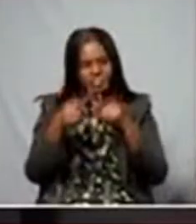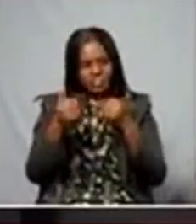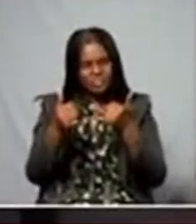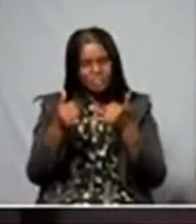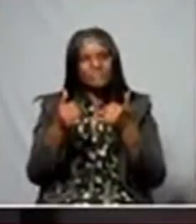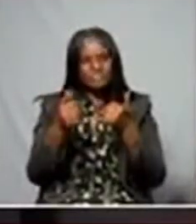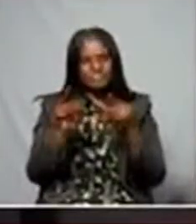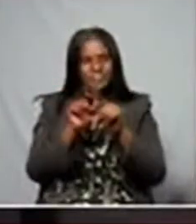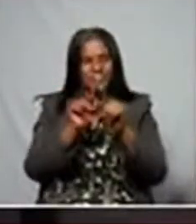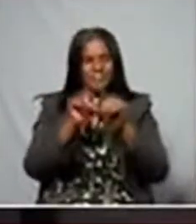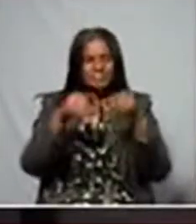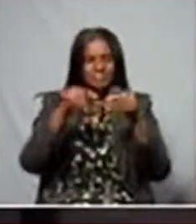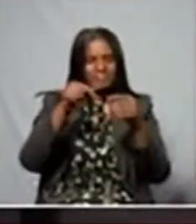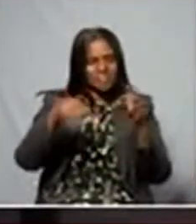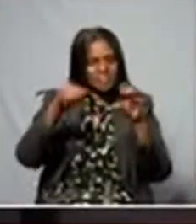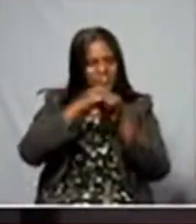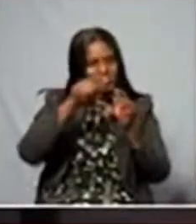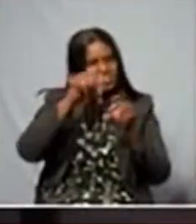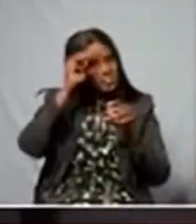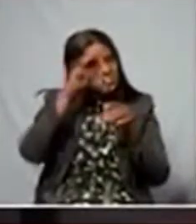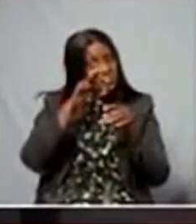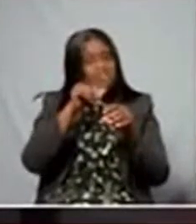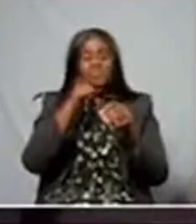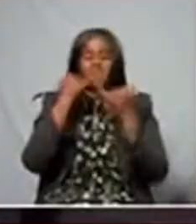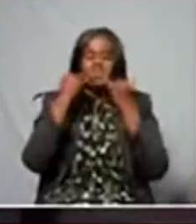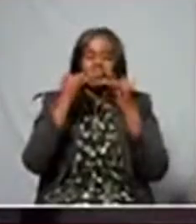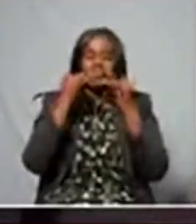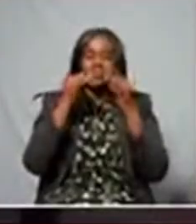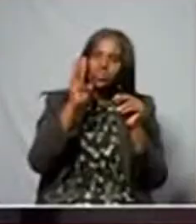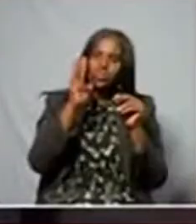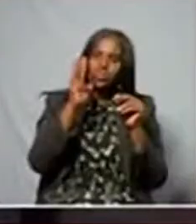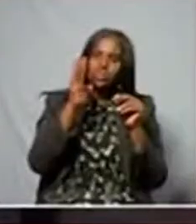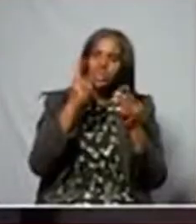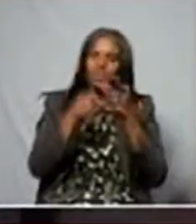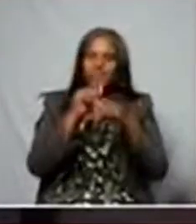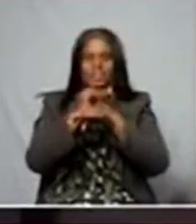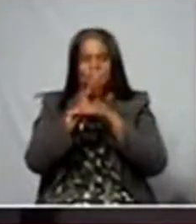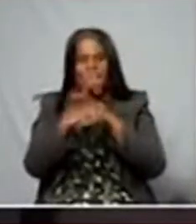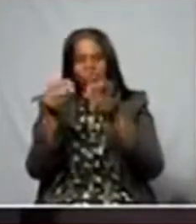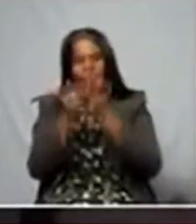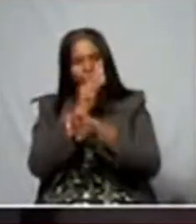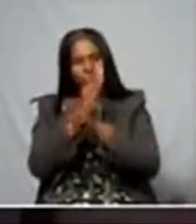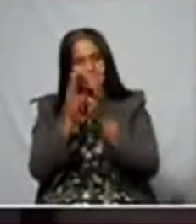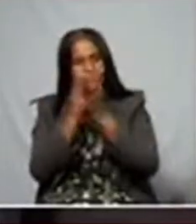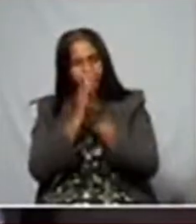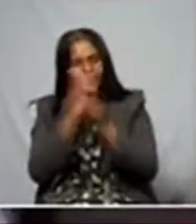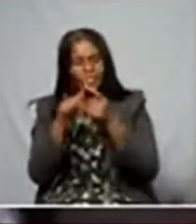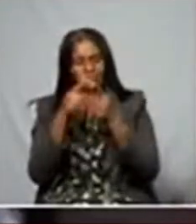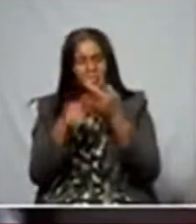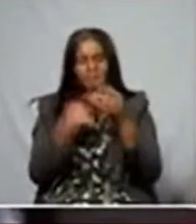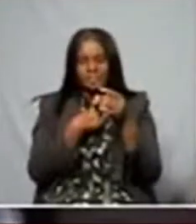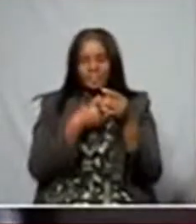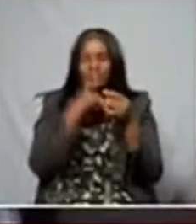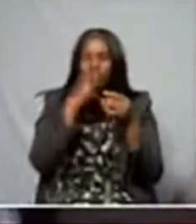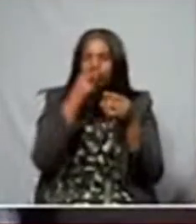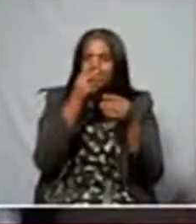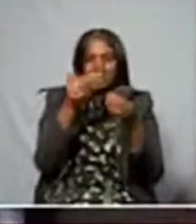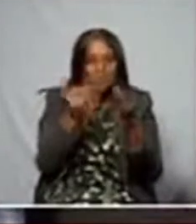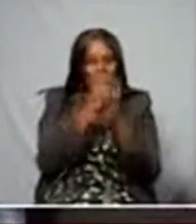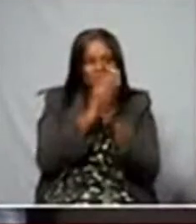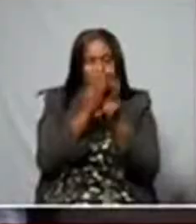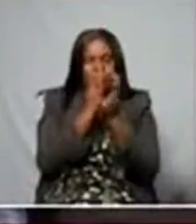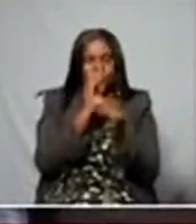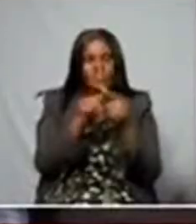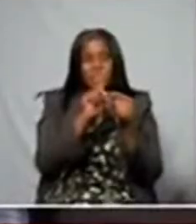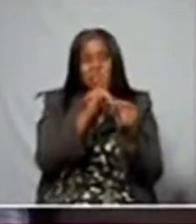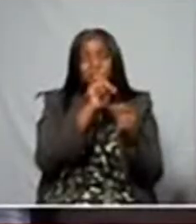I had even engaged the minister about this issue, and I was told, no, we are going to send a new contractor, but we haven't seen that new contractor. So I think the issues